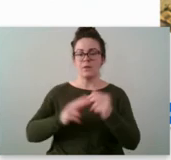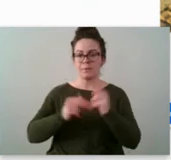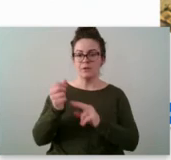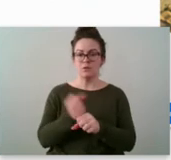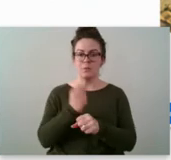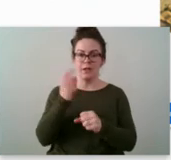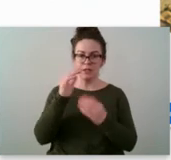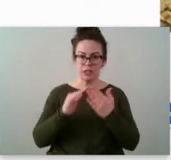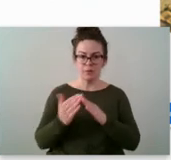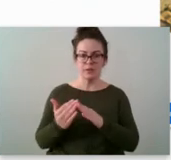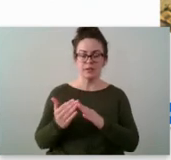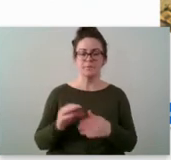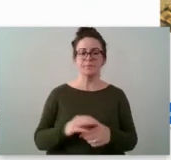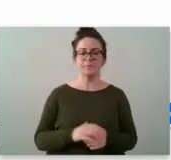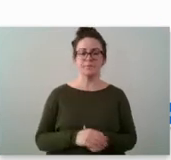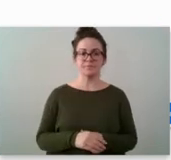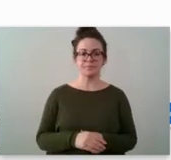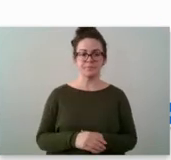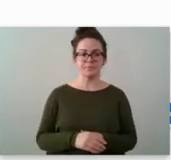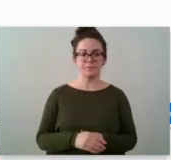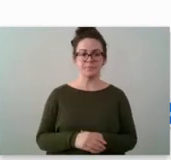community.